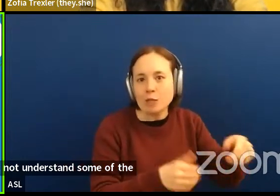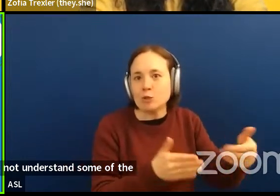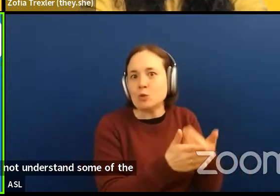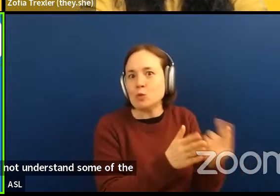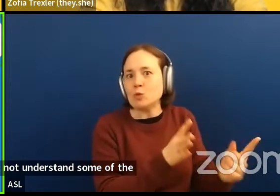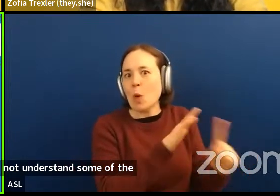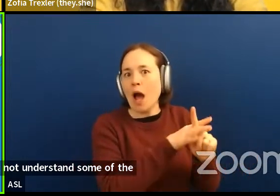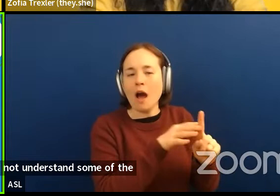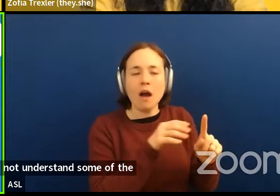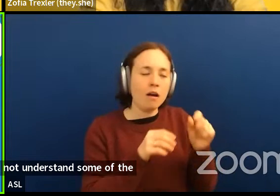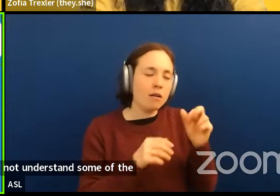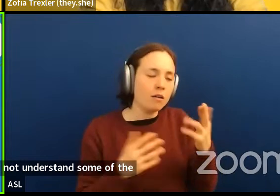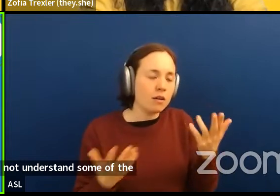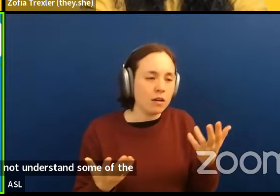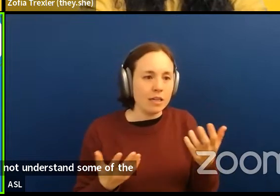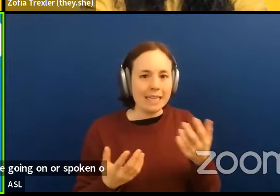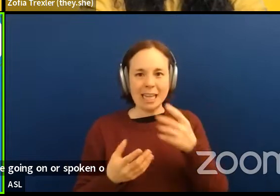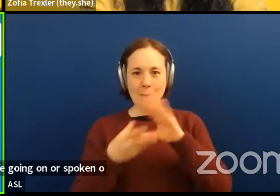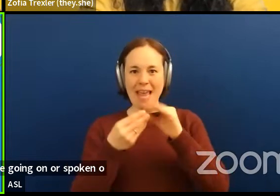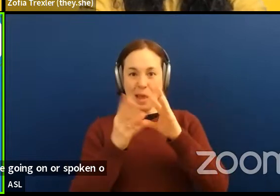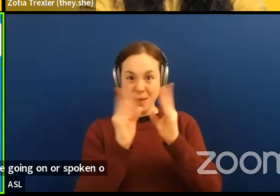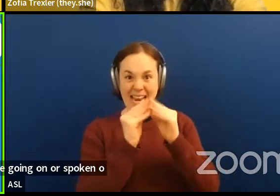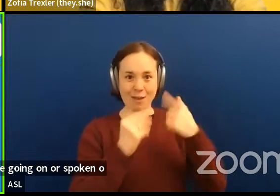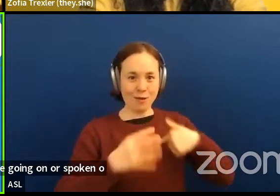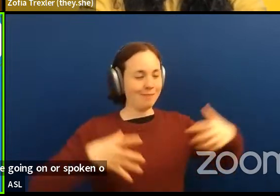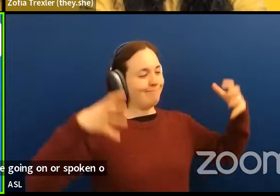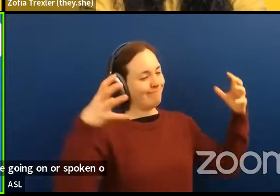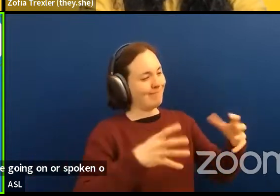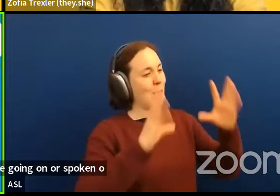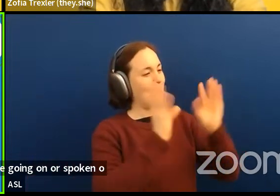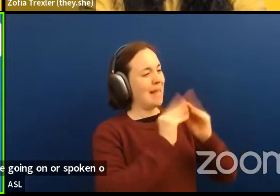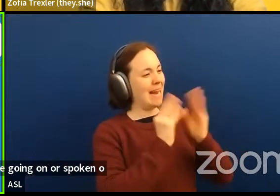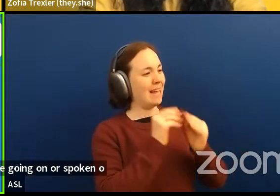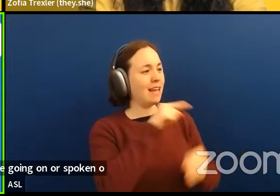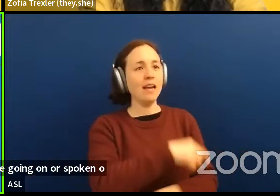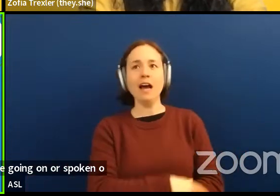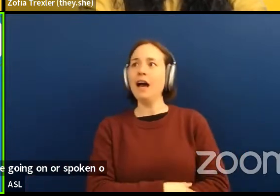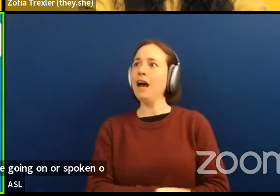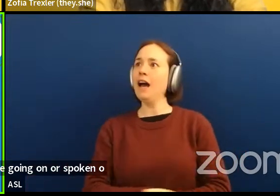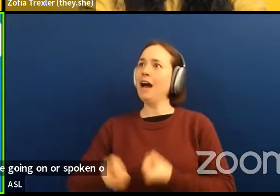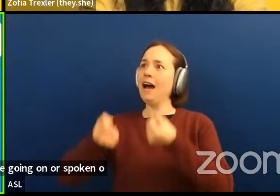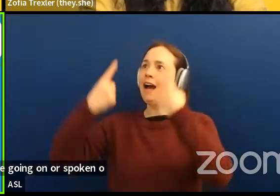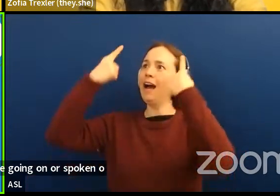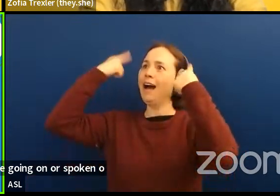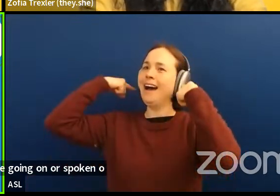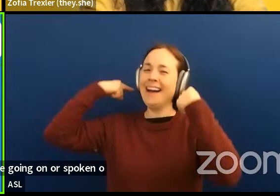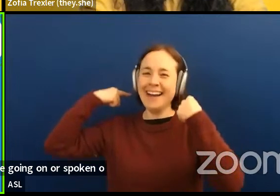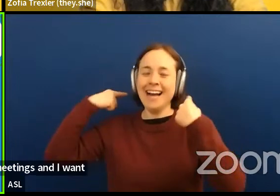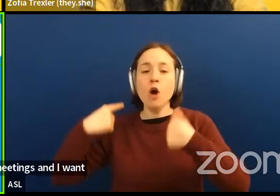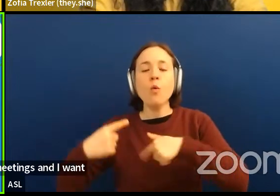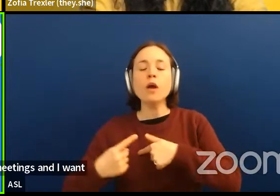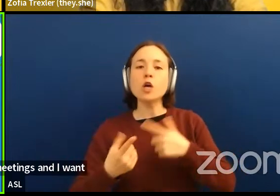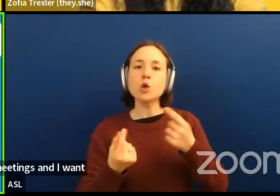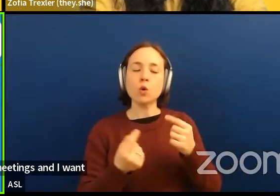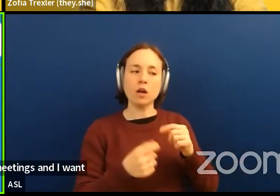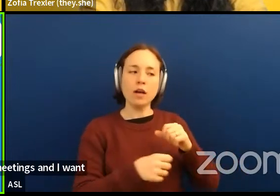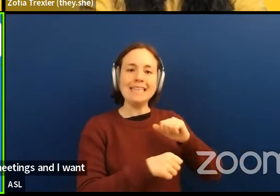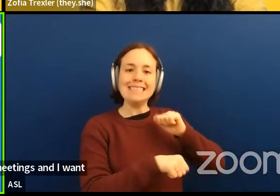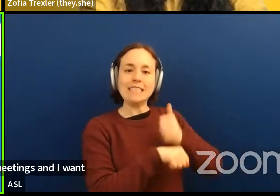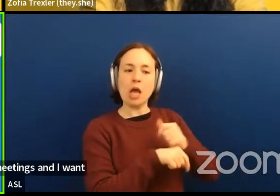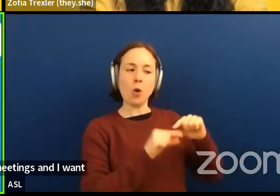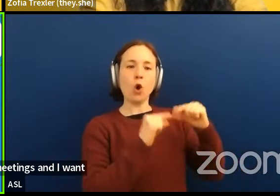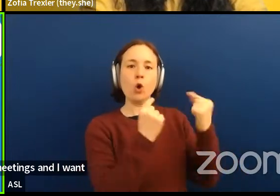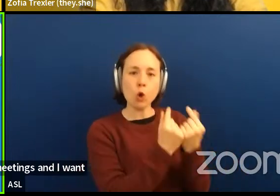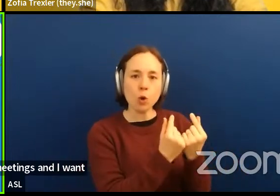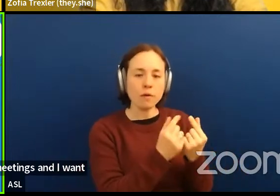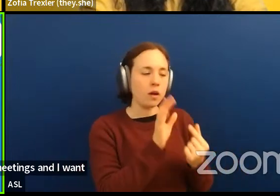spoken on in some of these meetings. So we want to create a group where we can help tackle the terms in